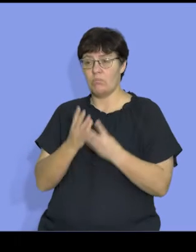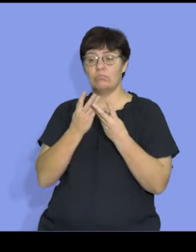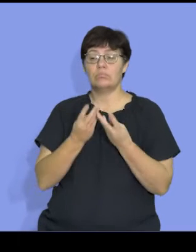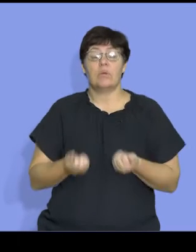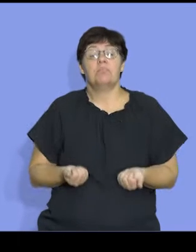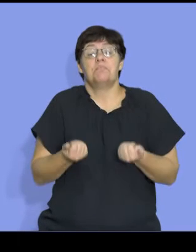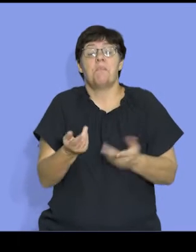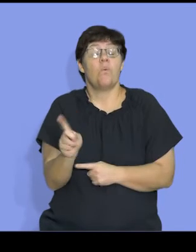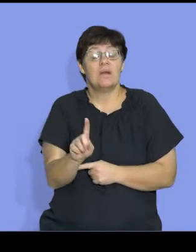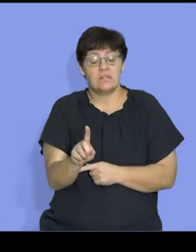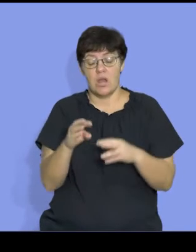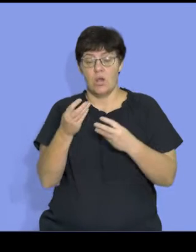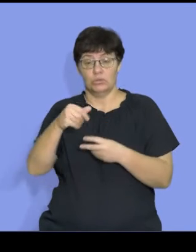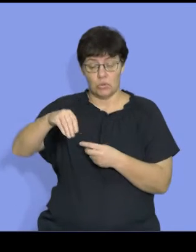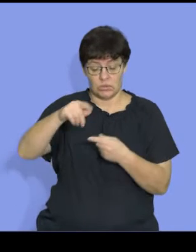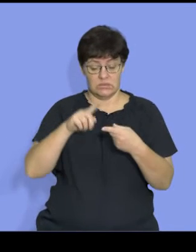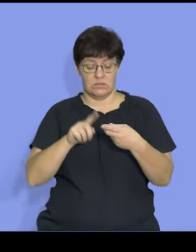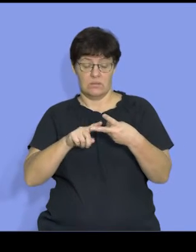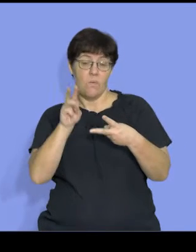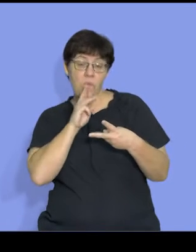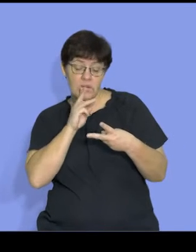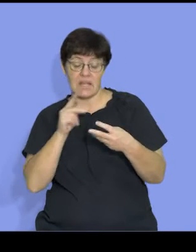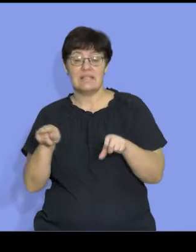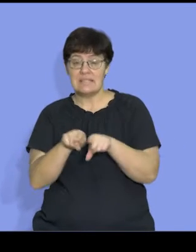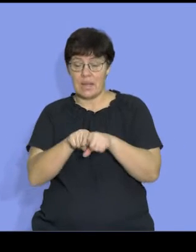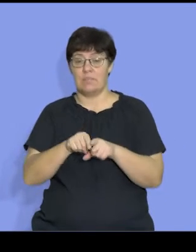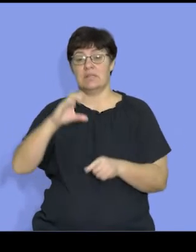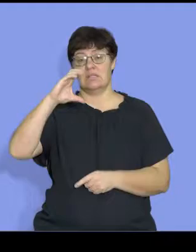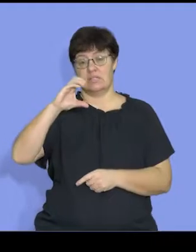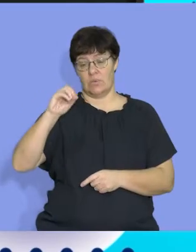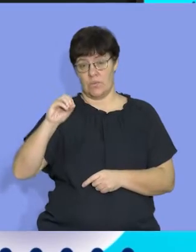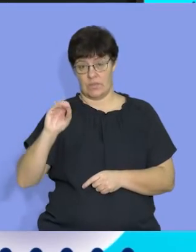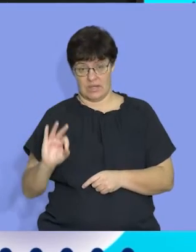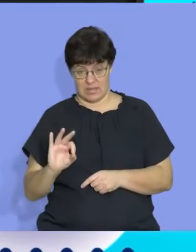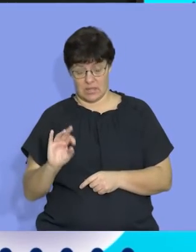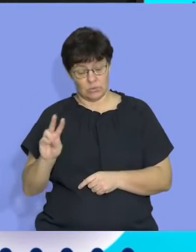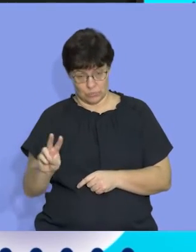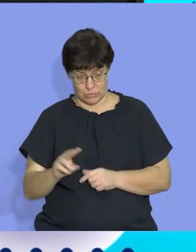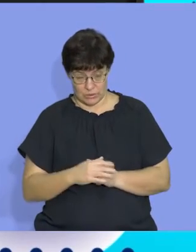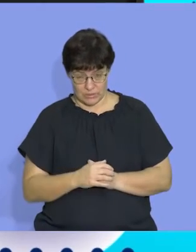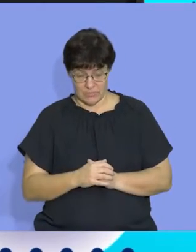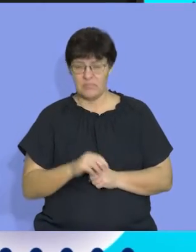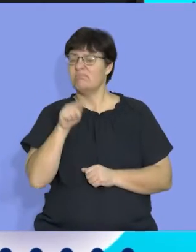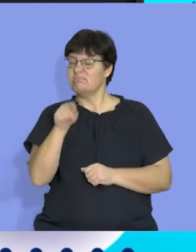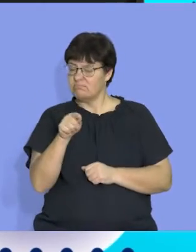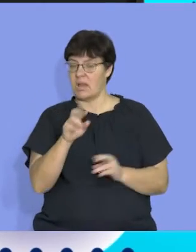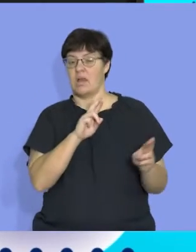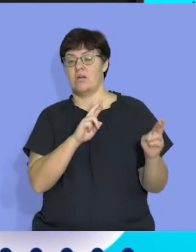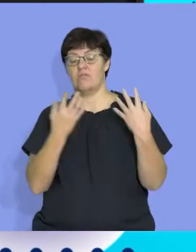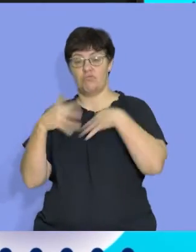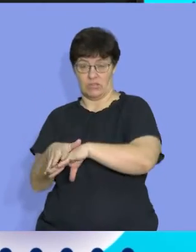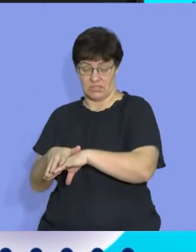salt, water, and carbon dioxide. This takes us back to the types of reactions, right?